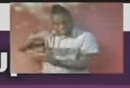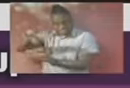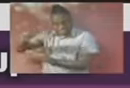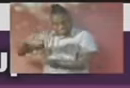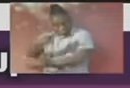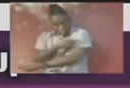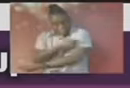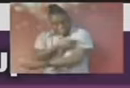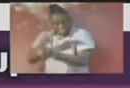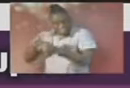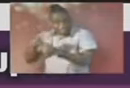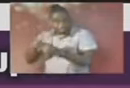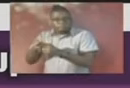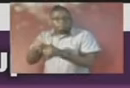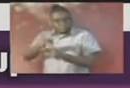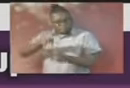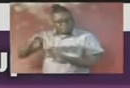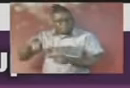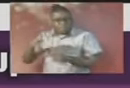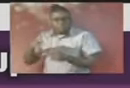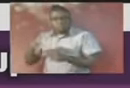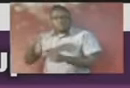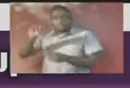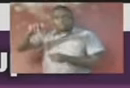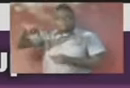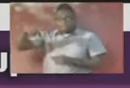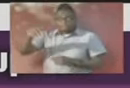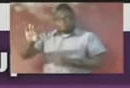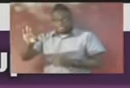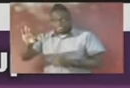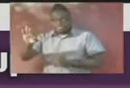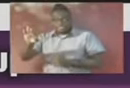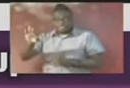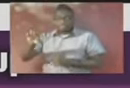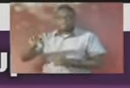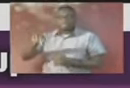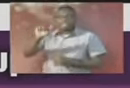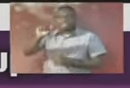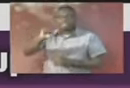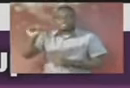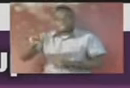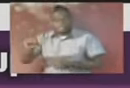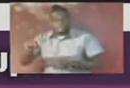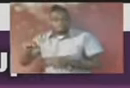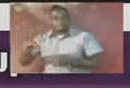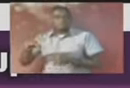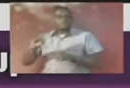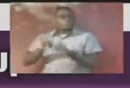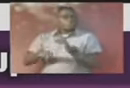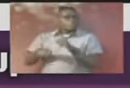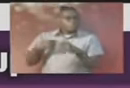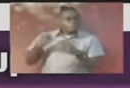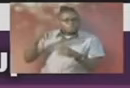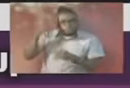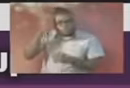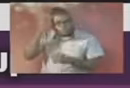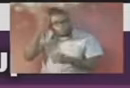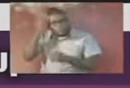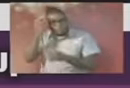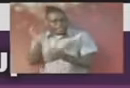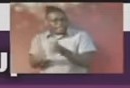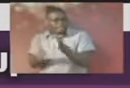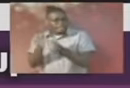among which was the Pfizer vaccine on May 21st. And I wanted to know if that is in anticipation of